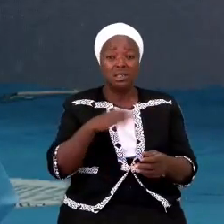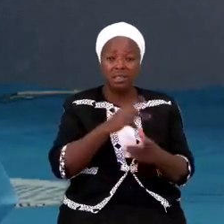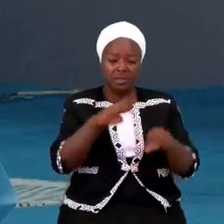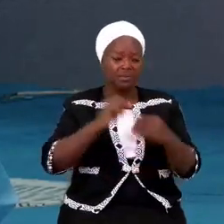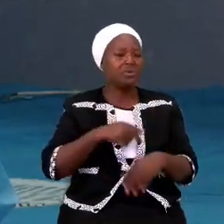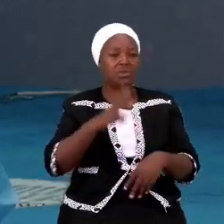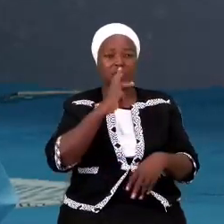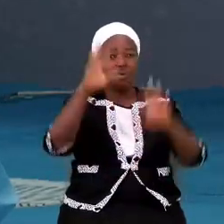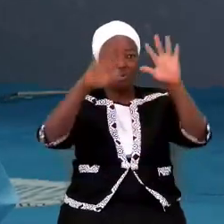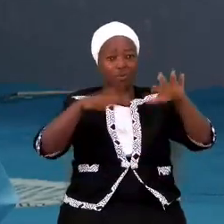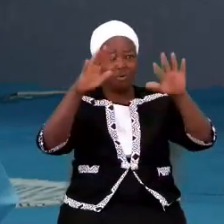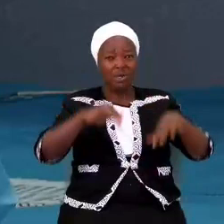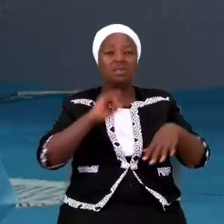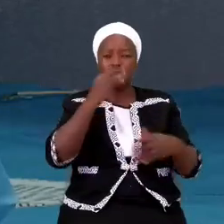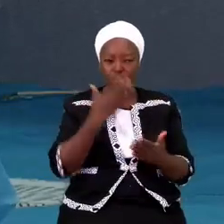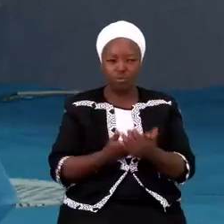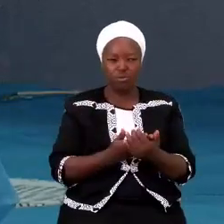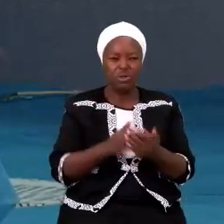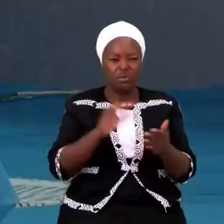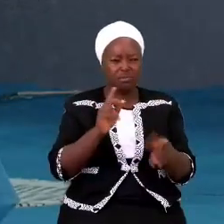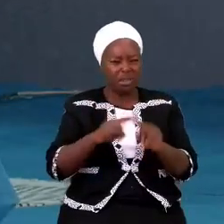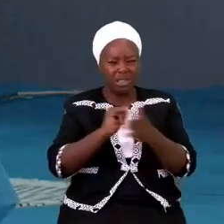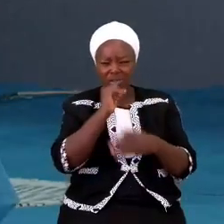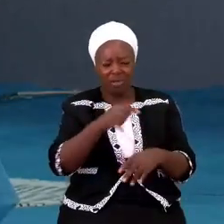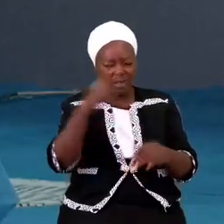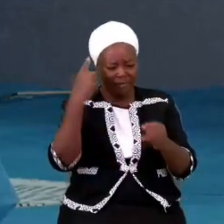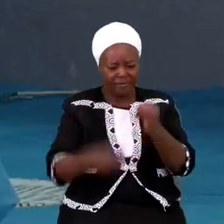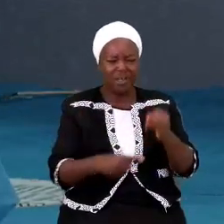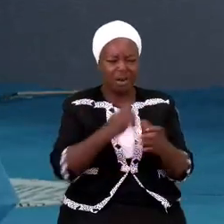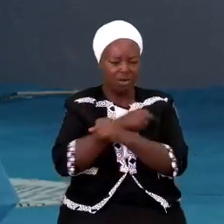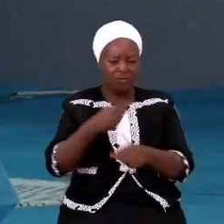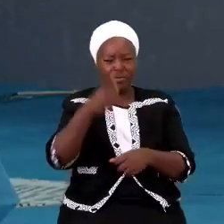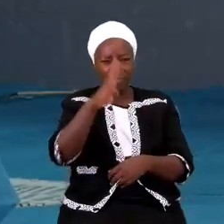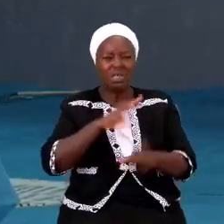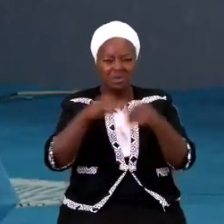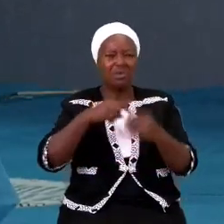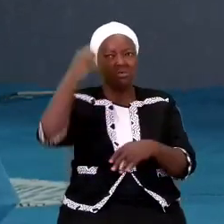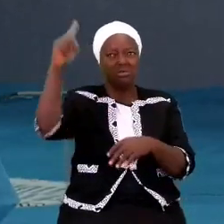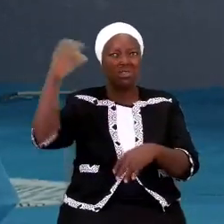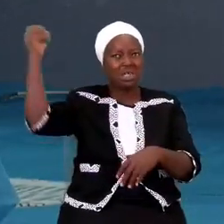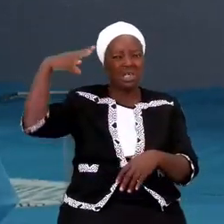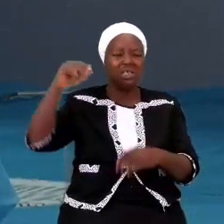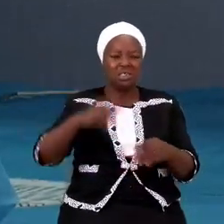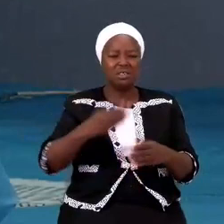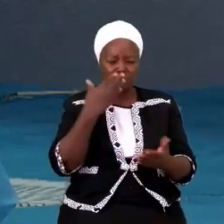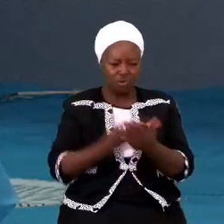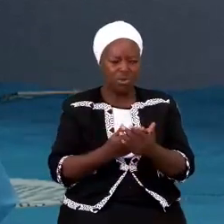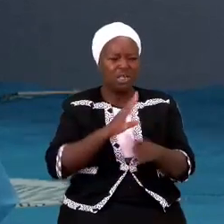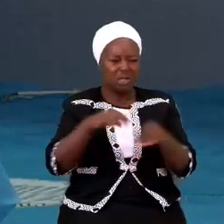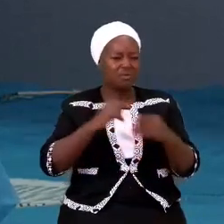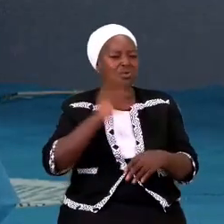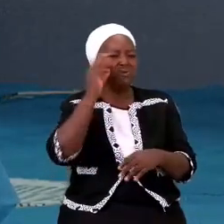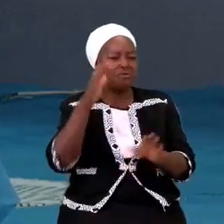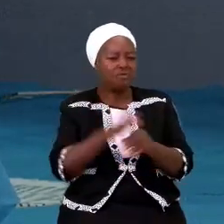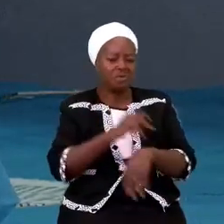us fruitful seasons. That's not the height of the love of God. He says, God